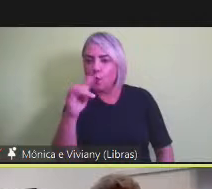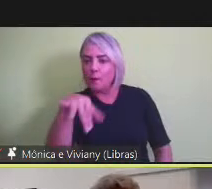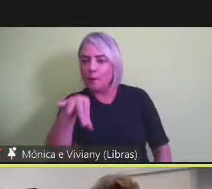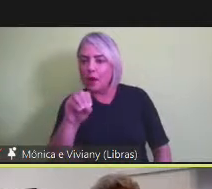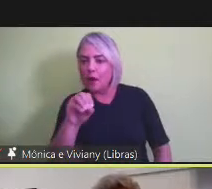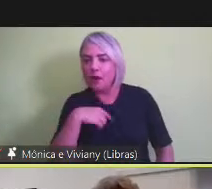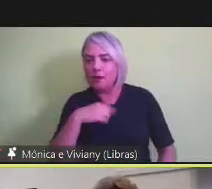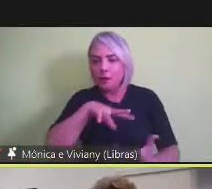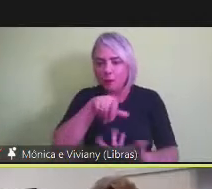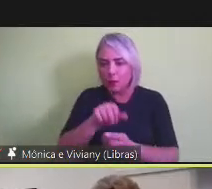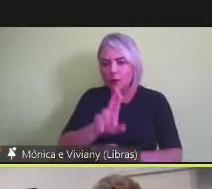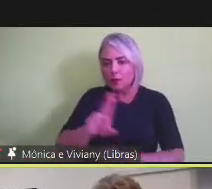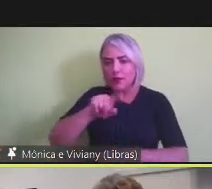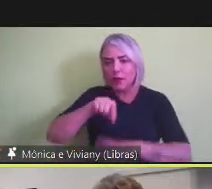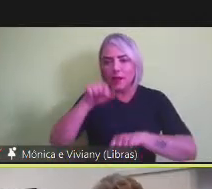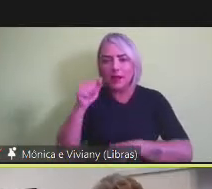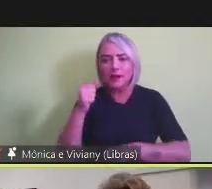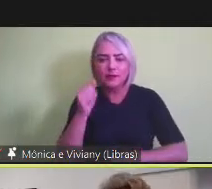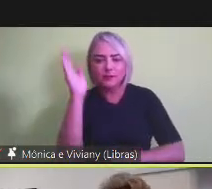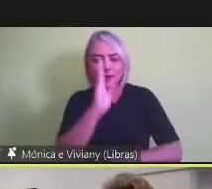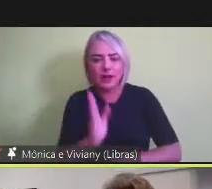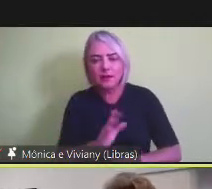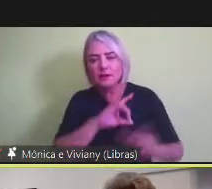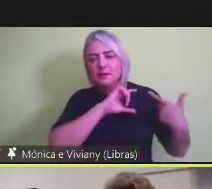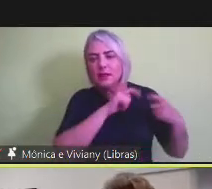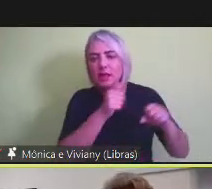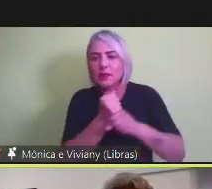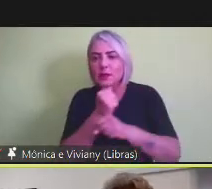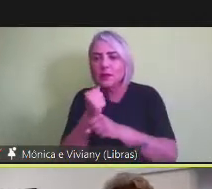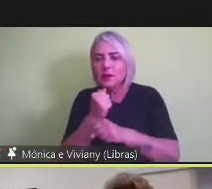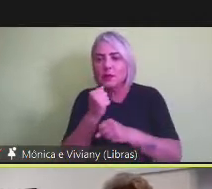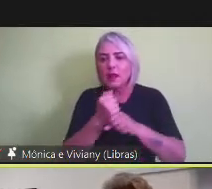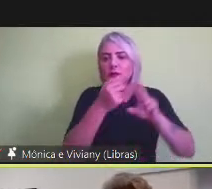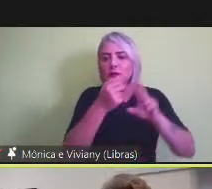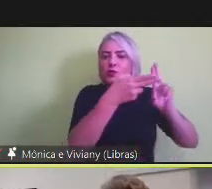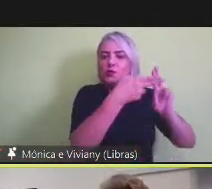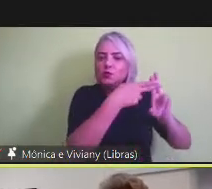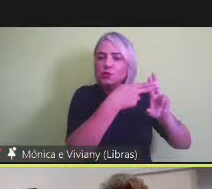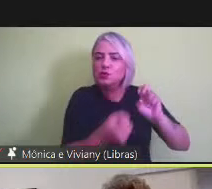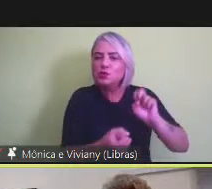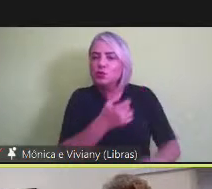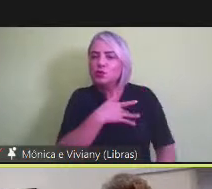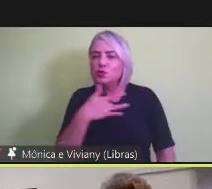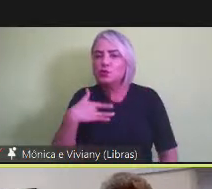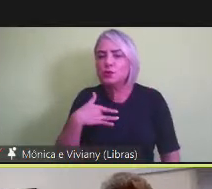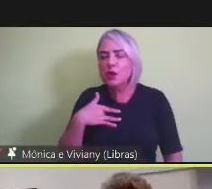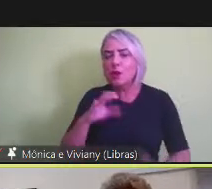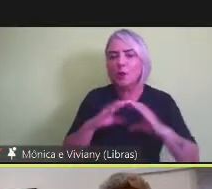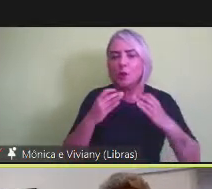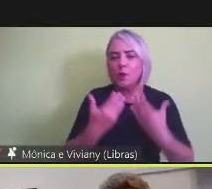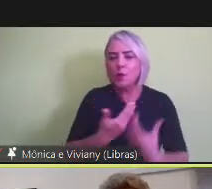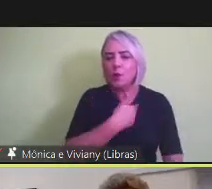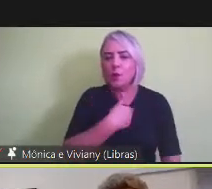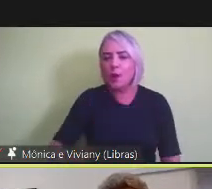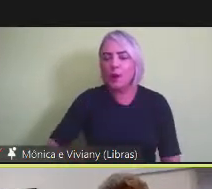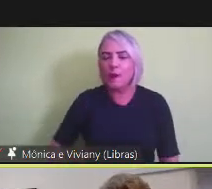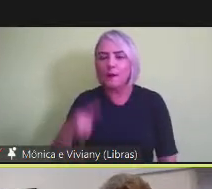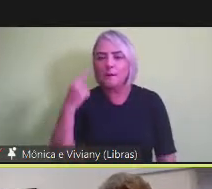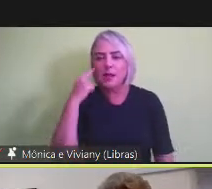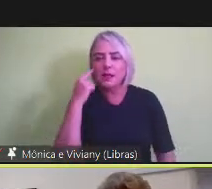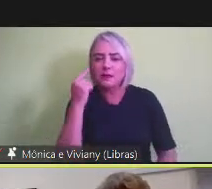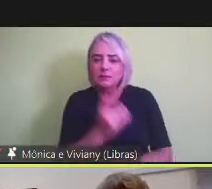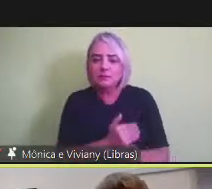still used in Brazil, but now we have a tradition in this construction of SUS and public health, collective health, to